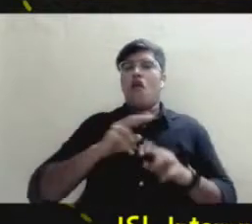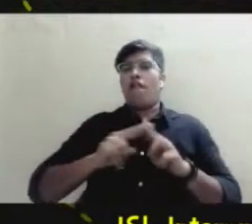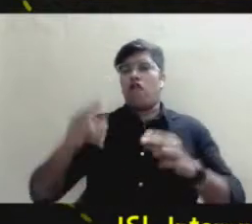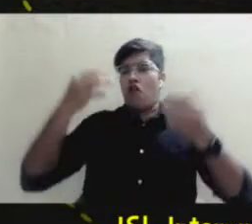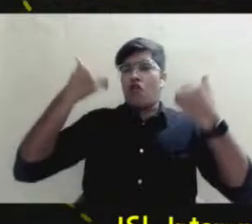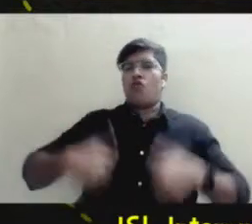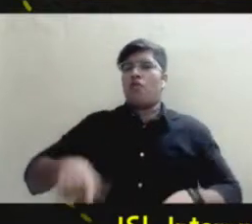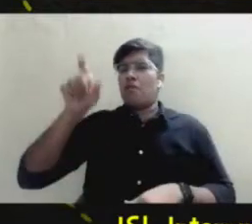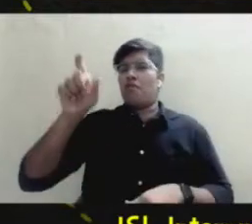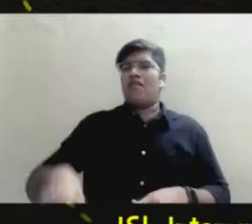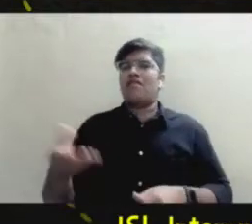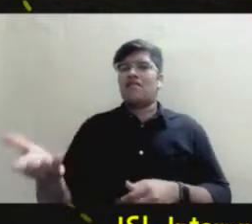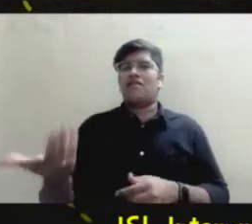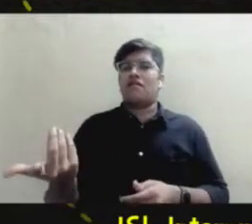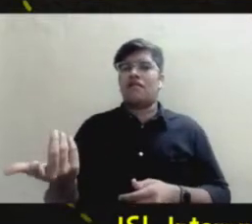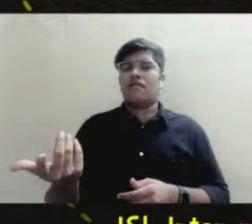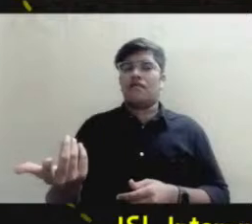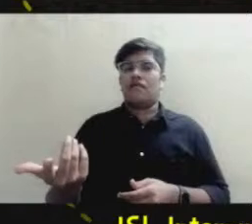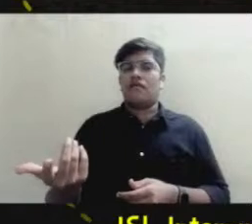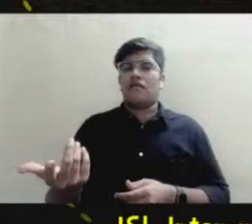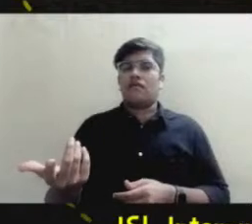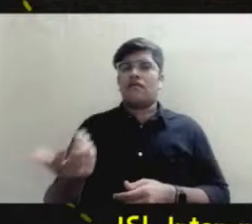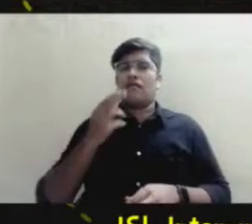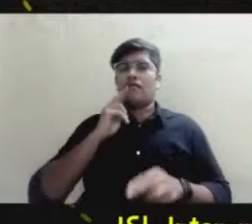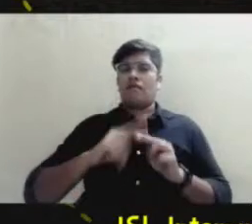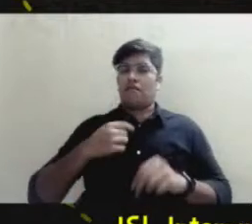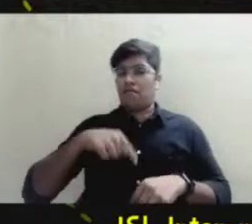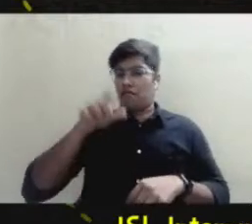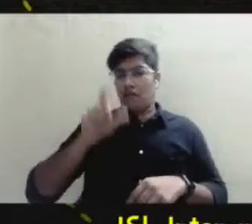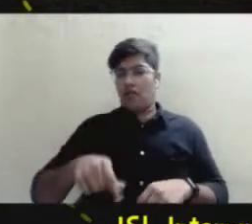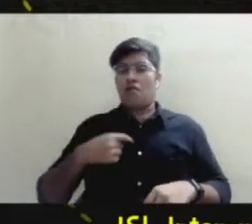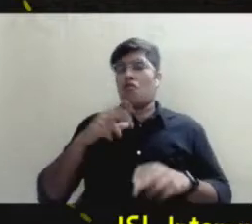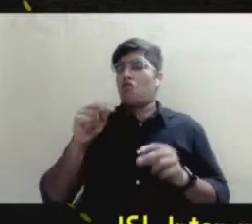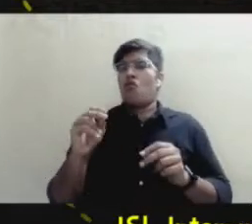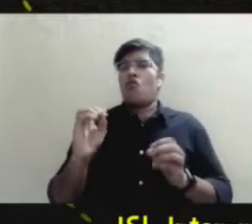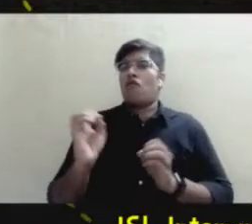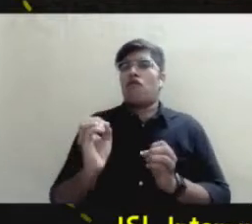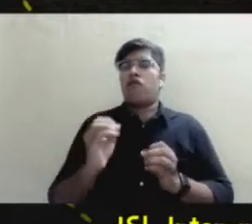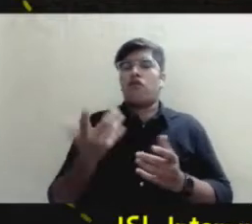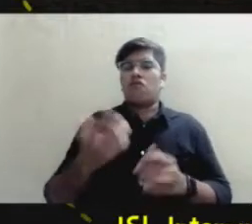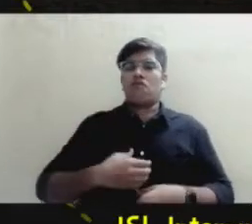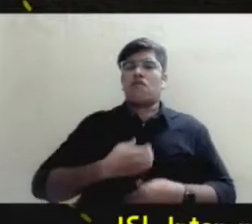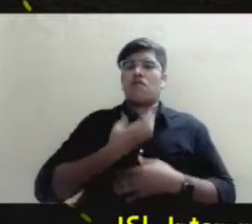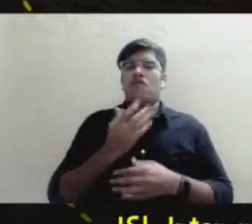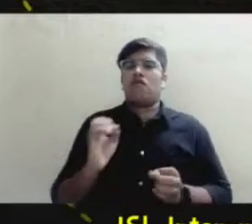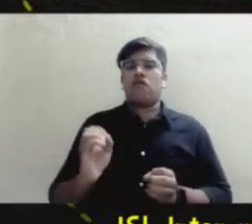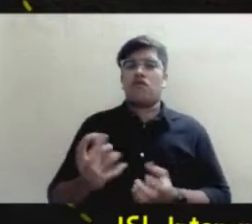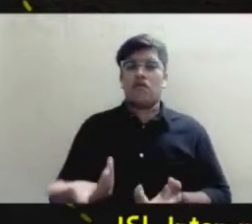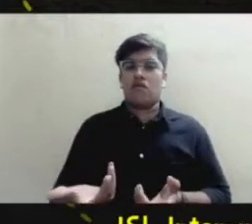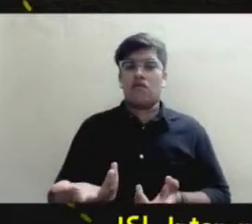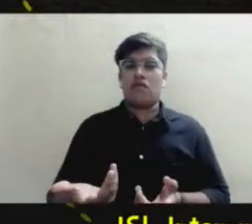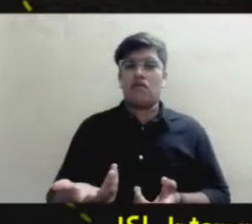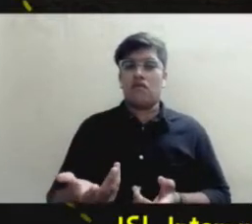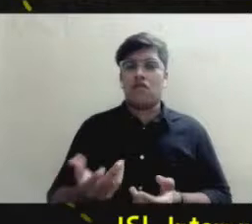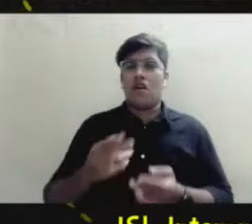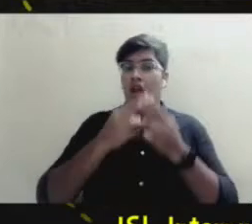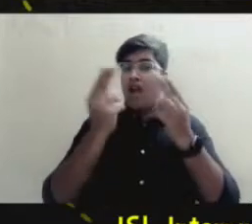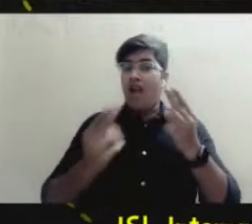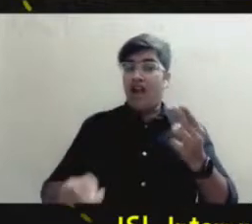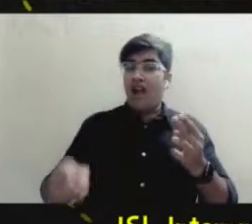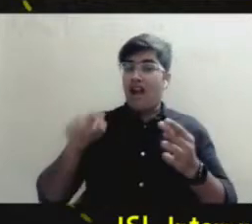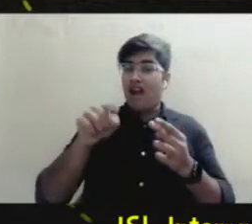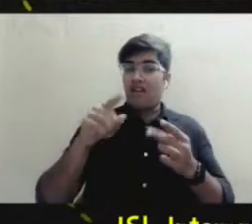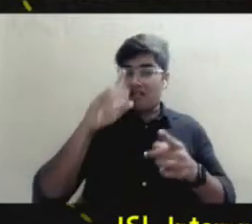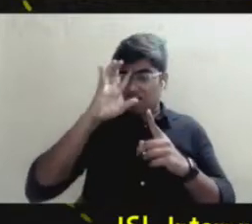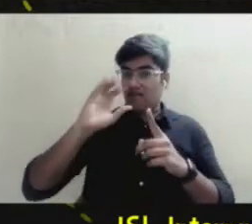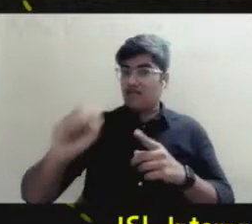I'm poor, I do not also have desire. And that, the way in which art recognizes that humanity,